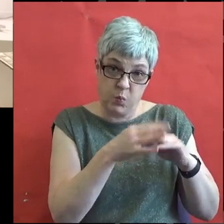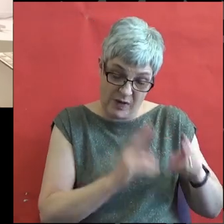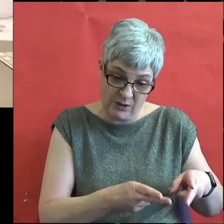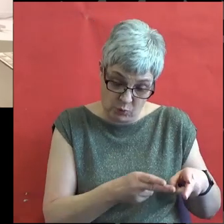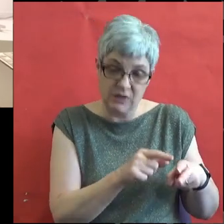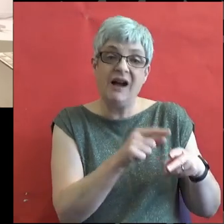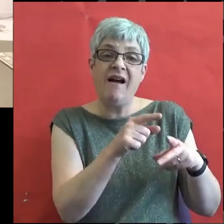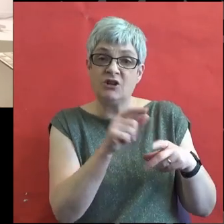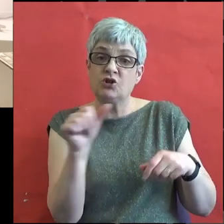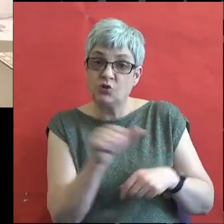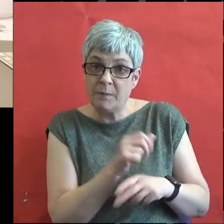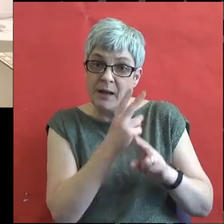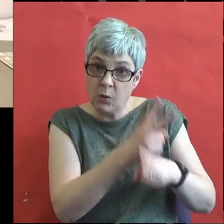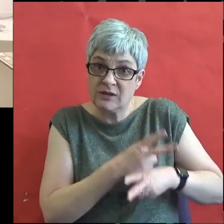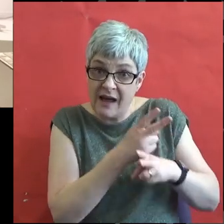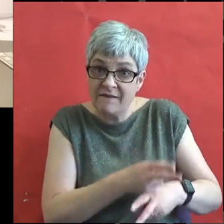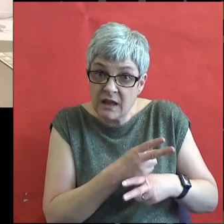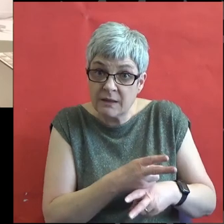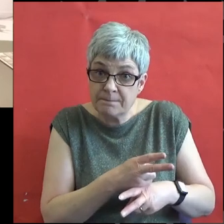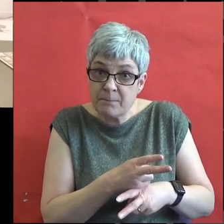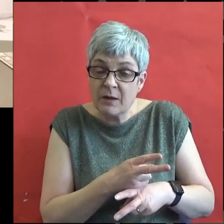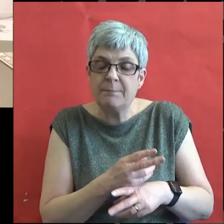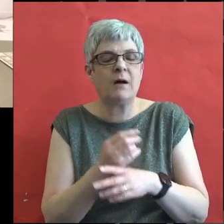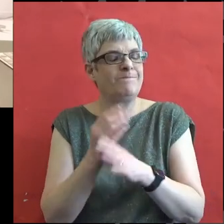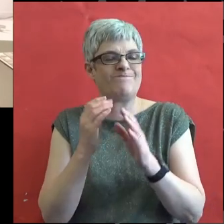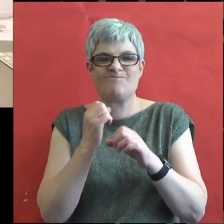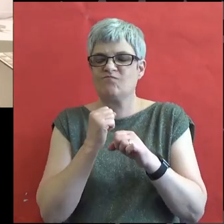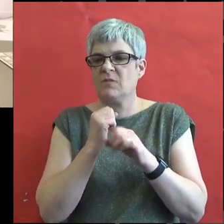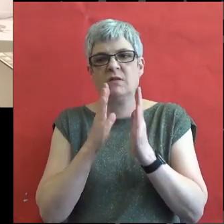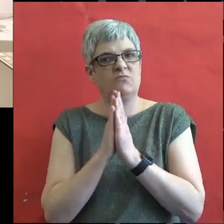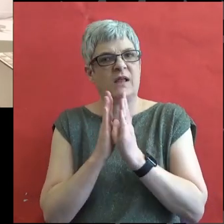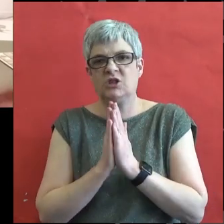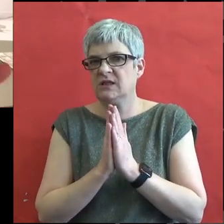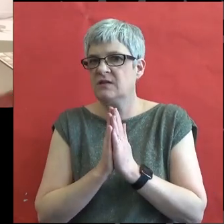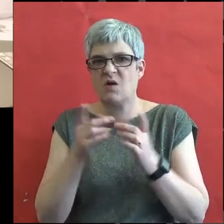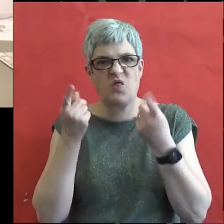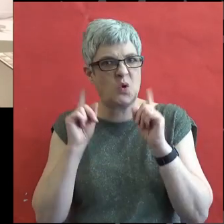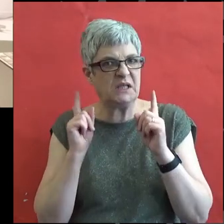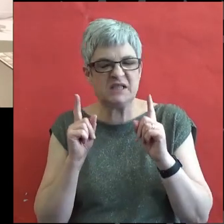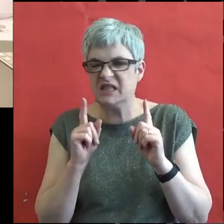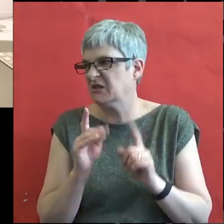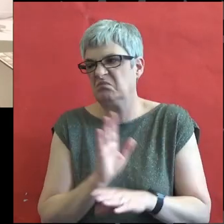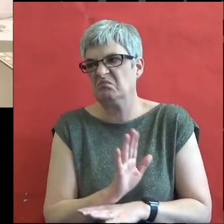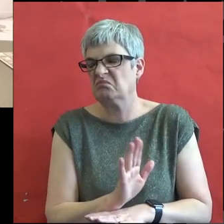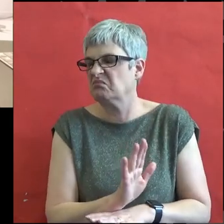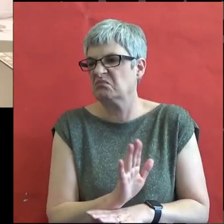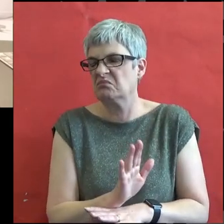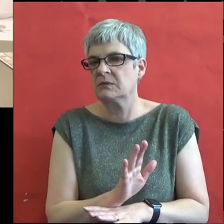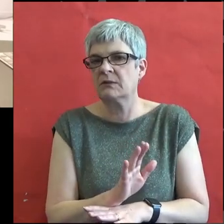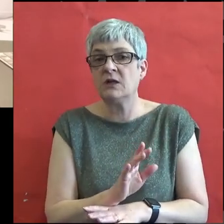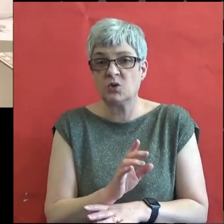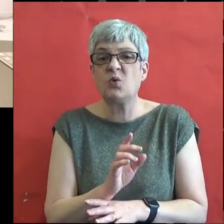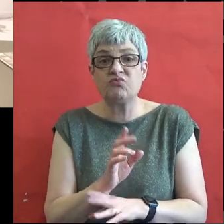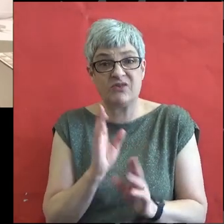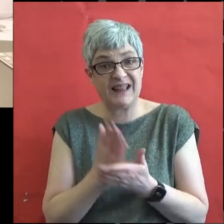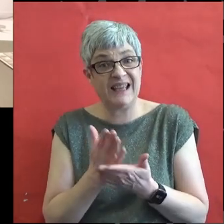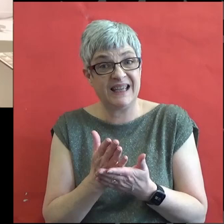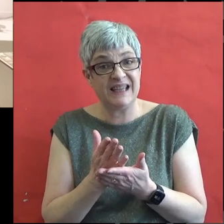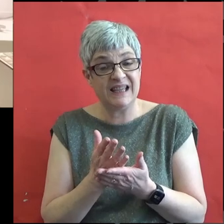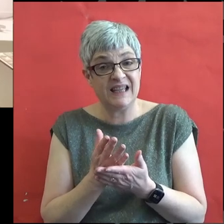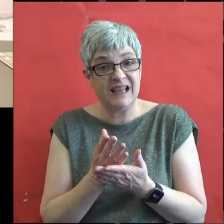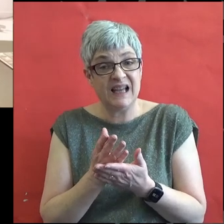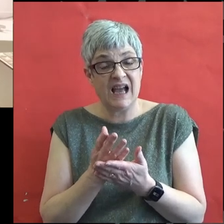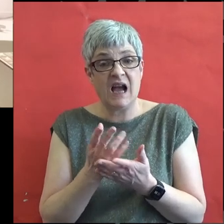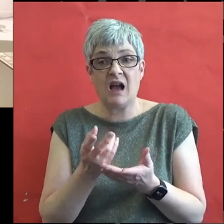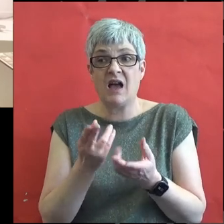religious authorities are not caring for them. And actually, it's one of the marks of a humble church, isn't it? How we steward our